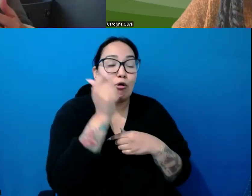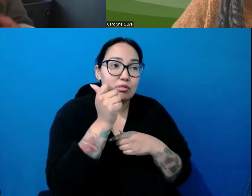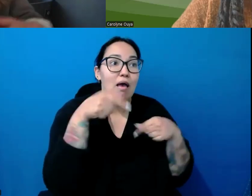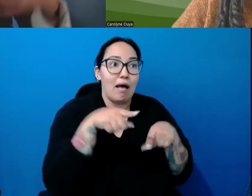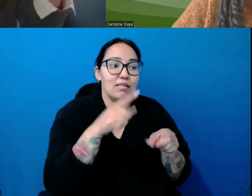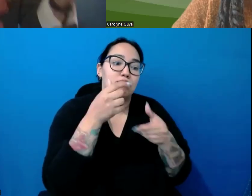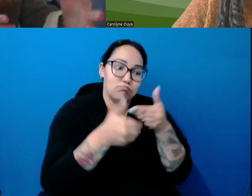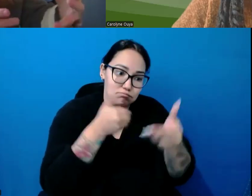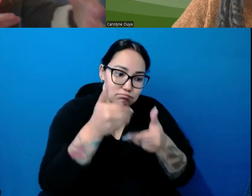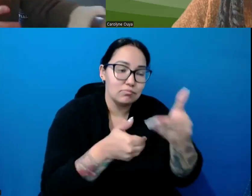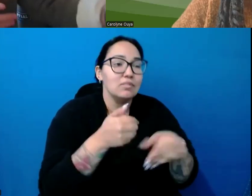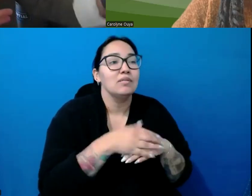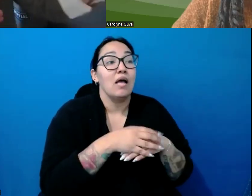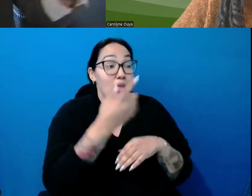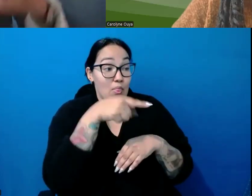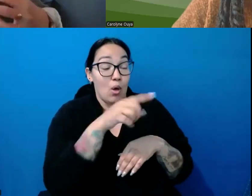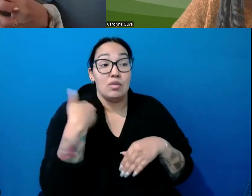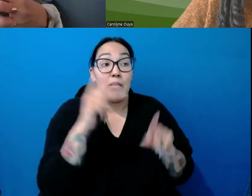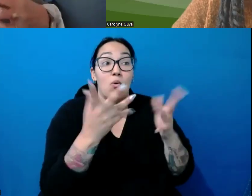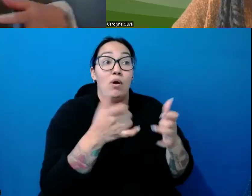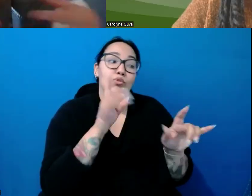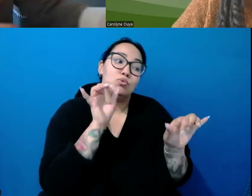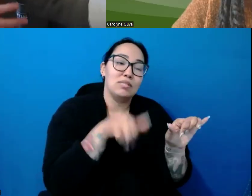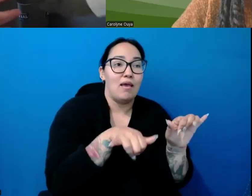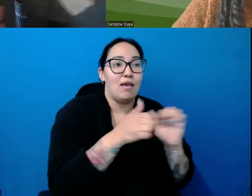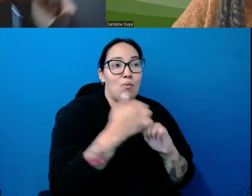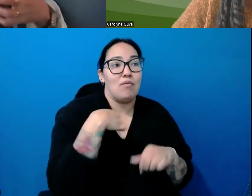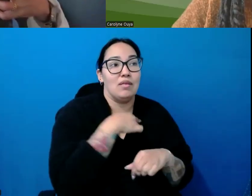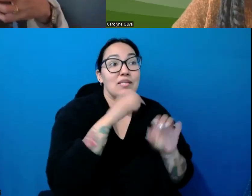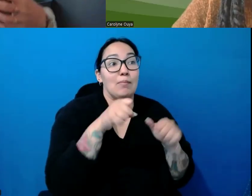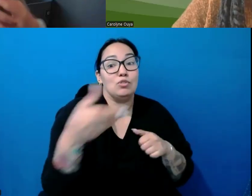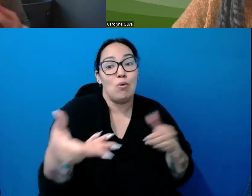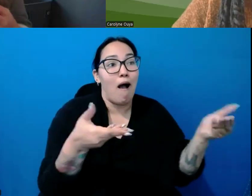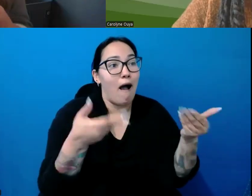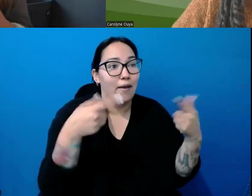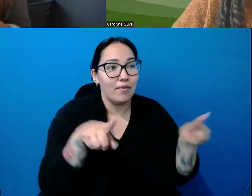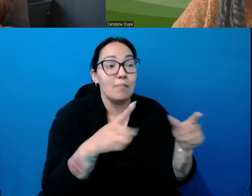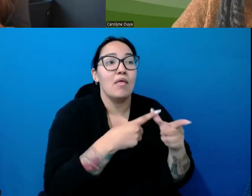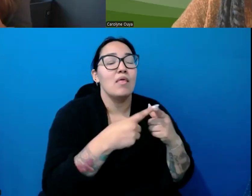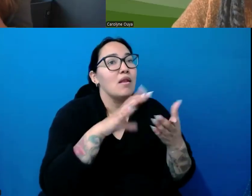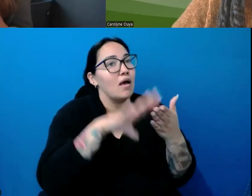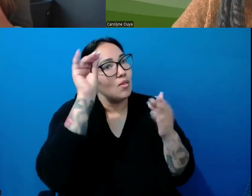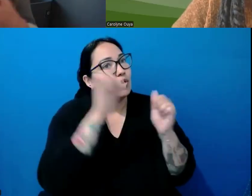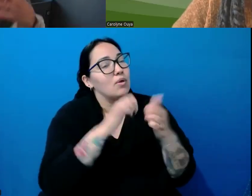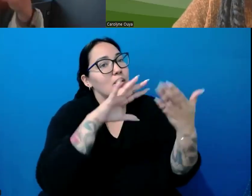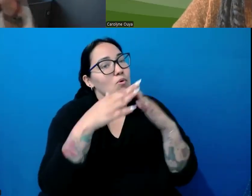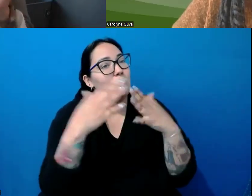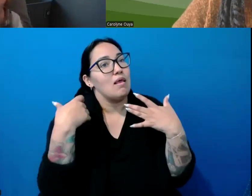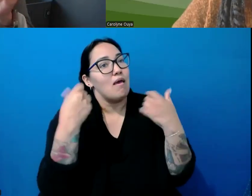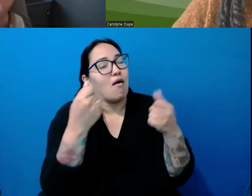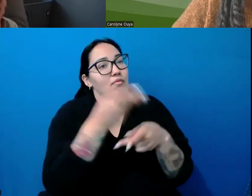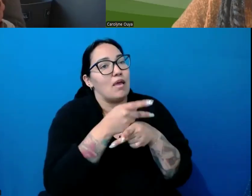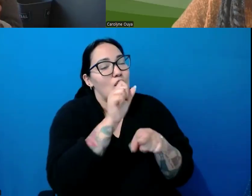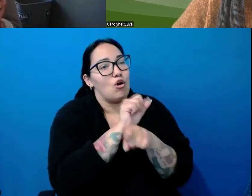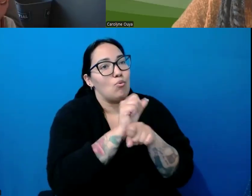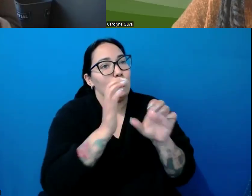progressed. And then those young people wanted to stick with us, and I was able to hire them. And then I learned about community healthcare workers. So it just